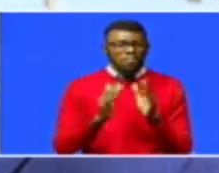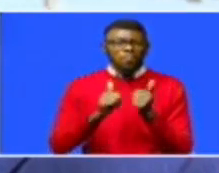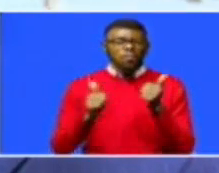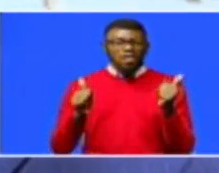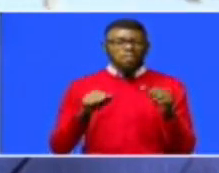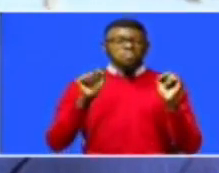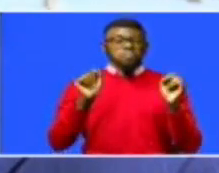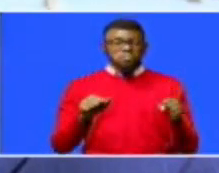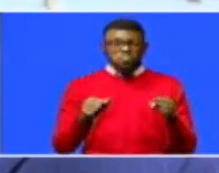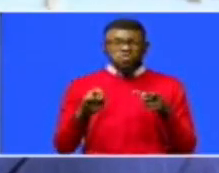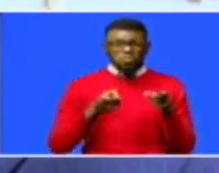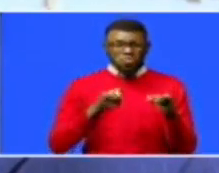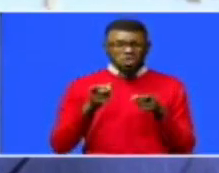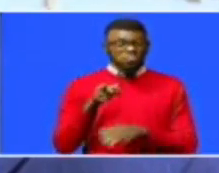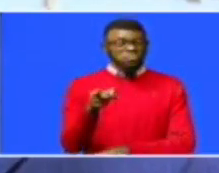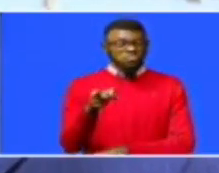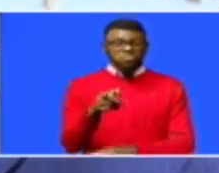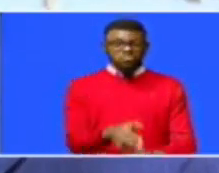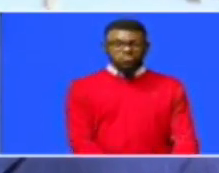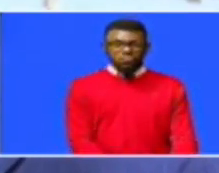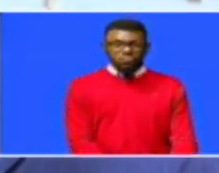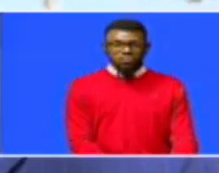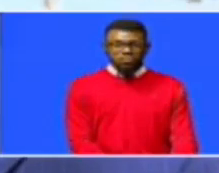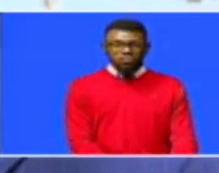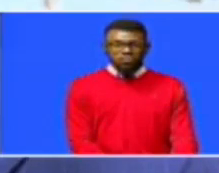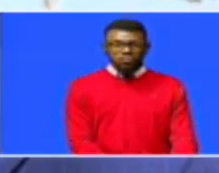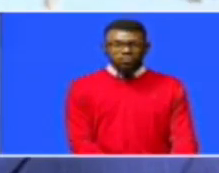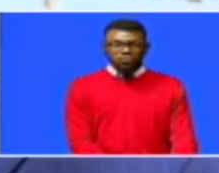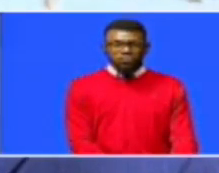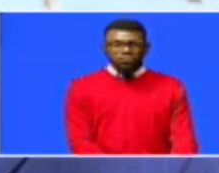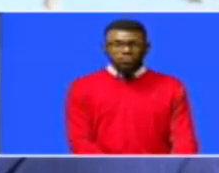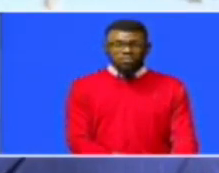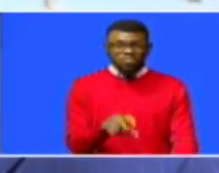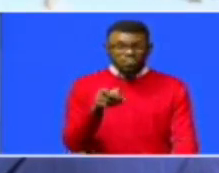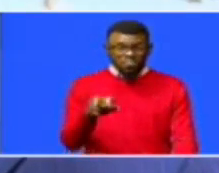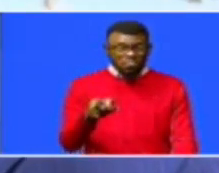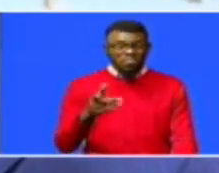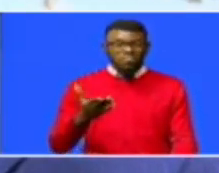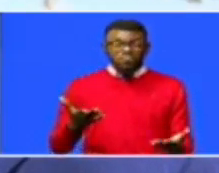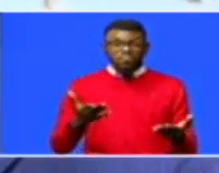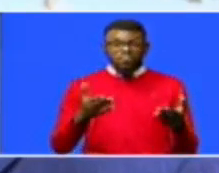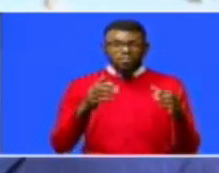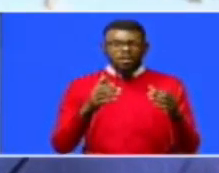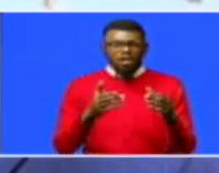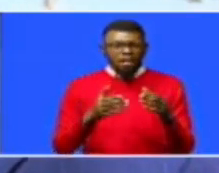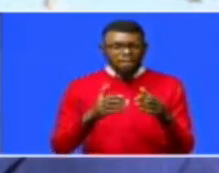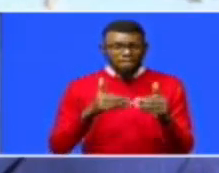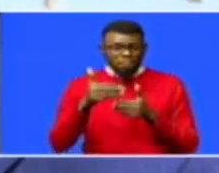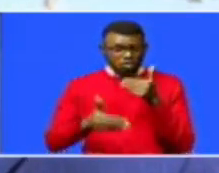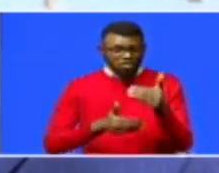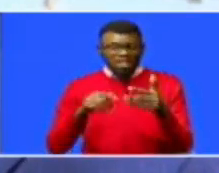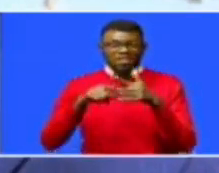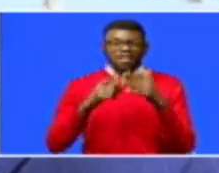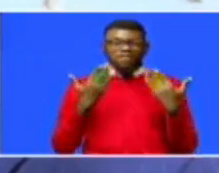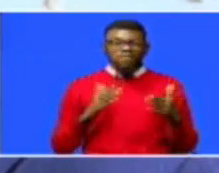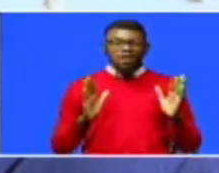we'll be able to manage. And I can assure you, bits and pieces of those have been commenced, they are up and running.